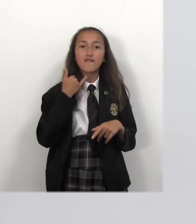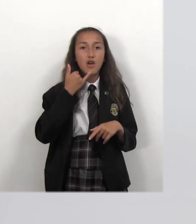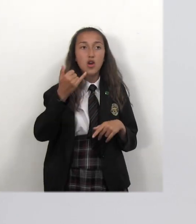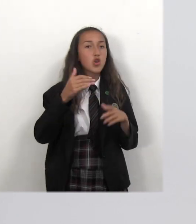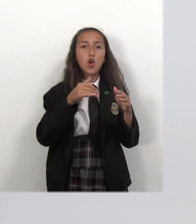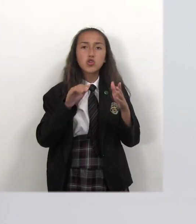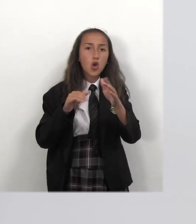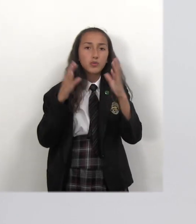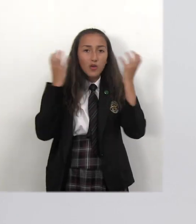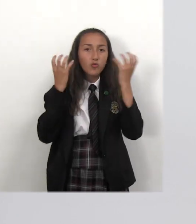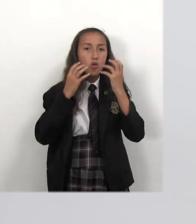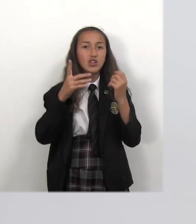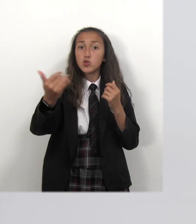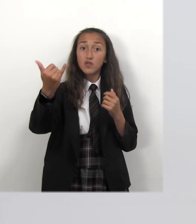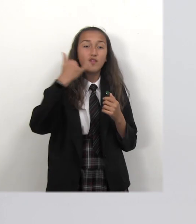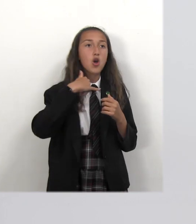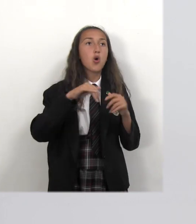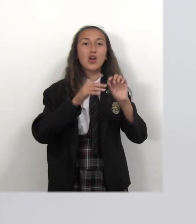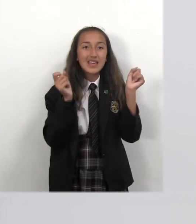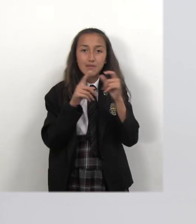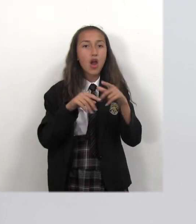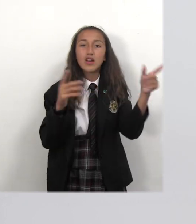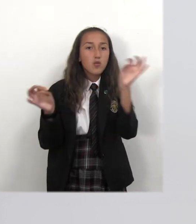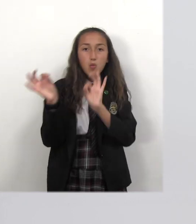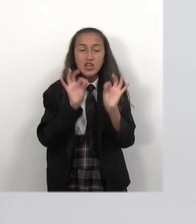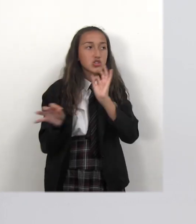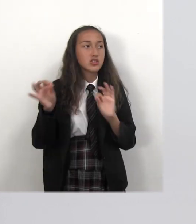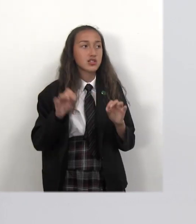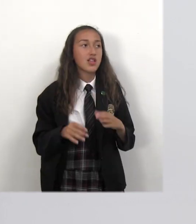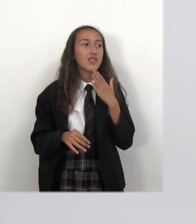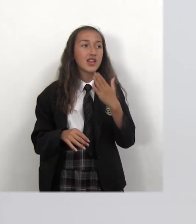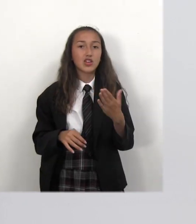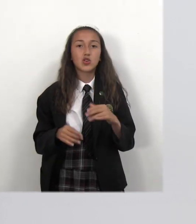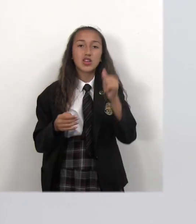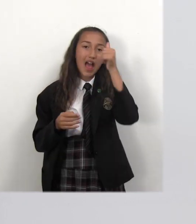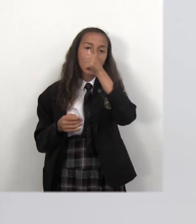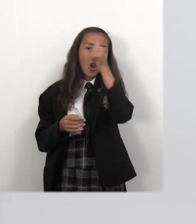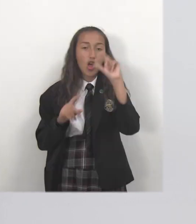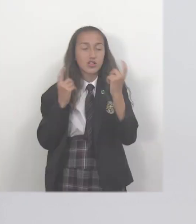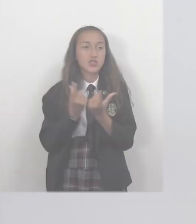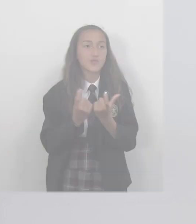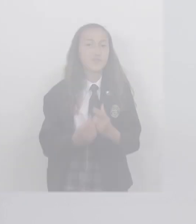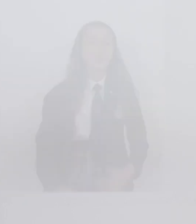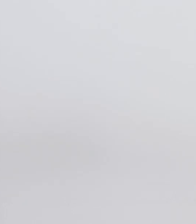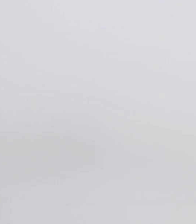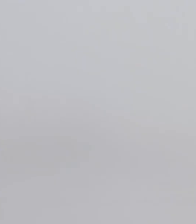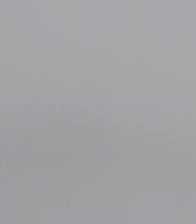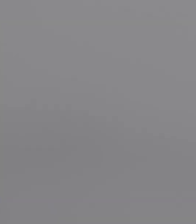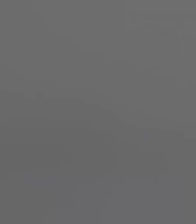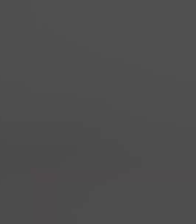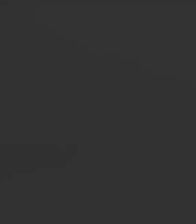contact us with any concerns or questions that you may have. Thank you for considering St Catherine's College, and God bless you.